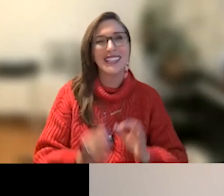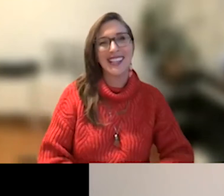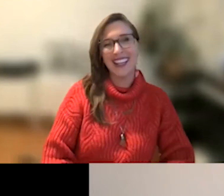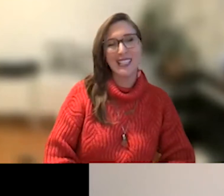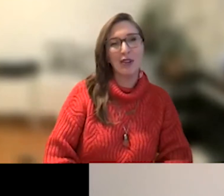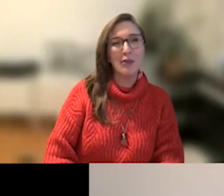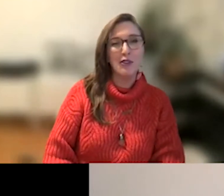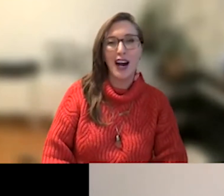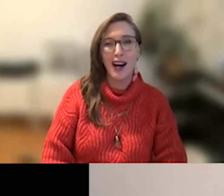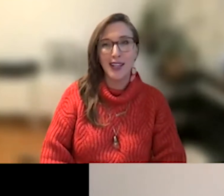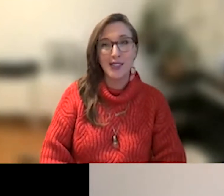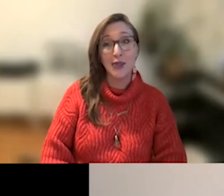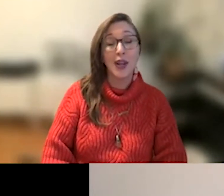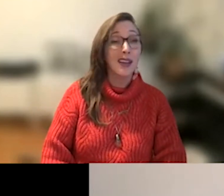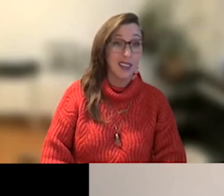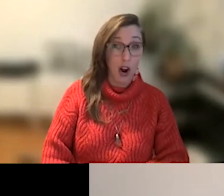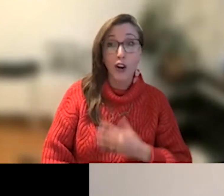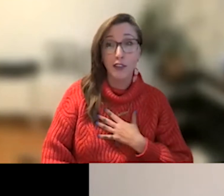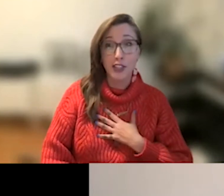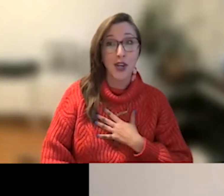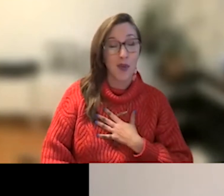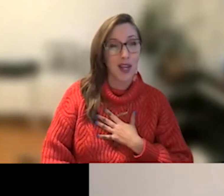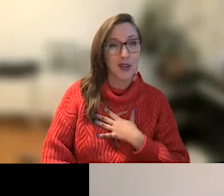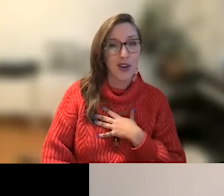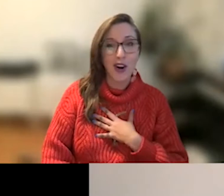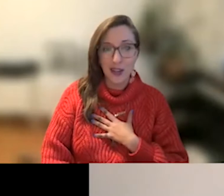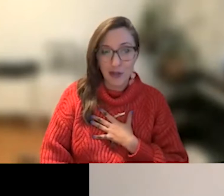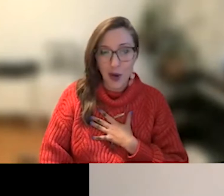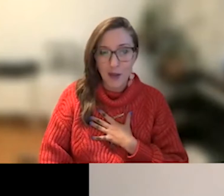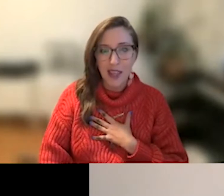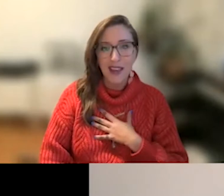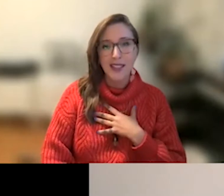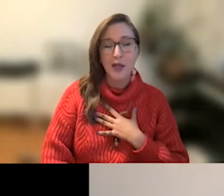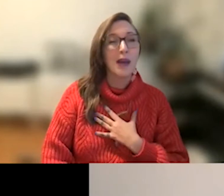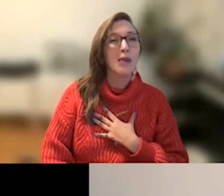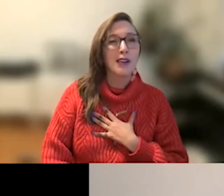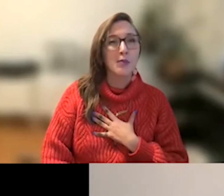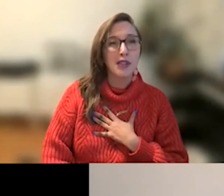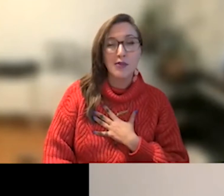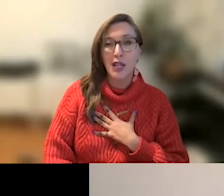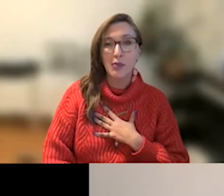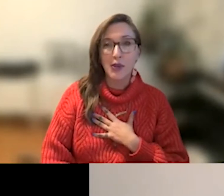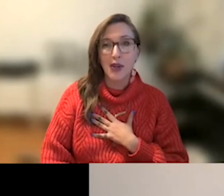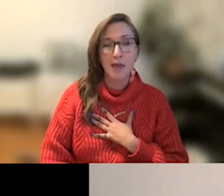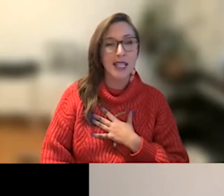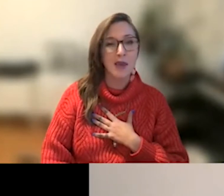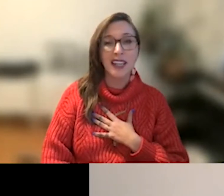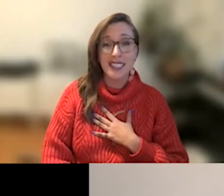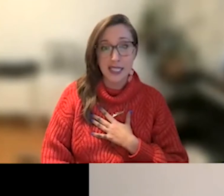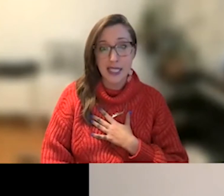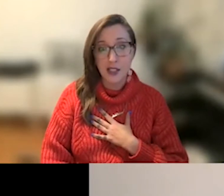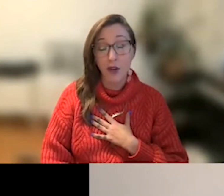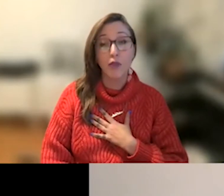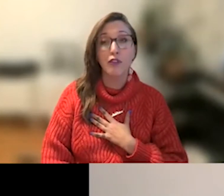more insight until we move on to the heart of the show, what I know you're all here for. So PEN America's Prison Writing Program has been